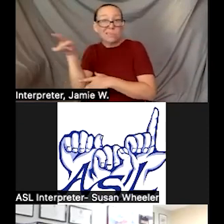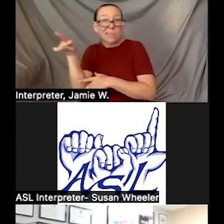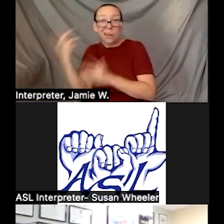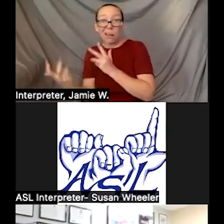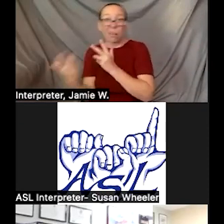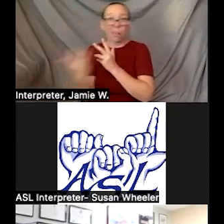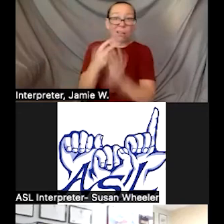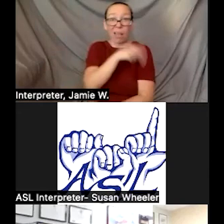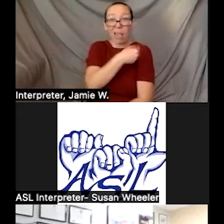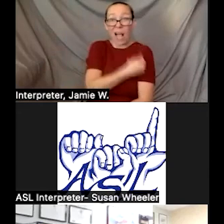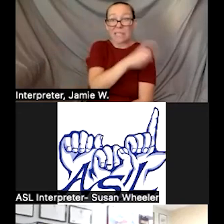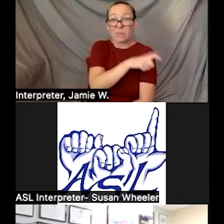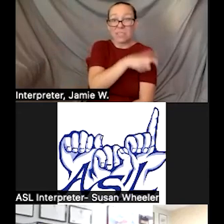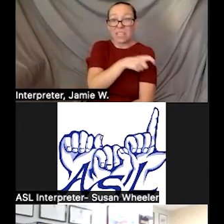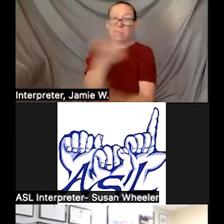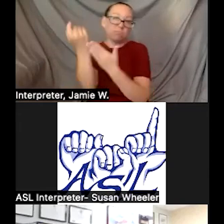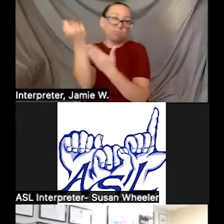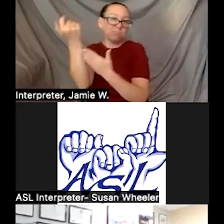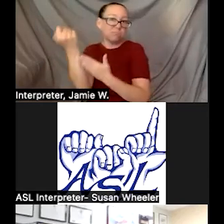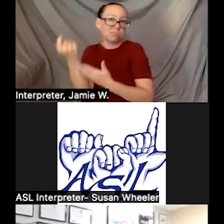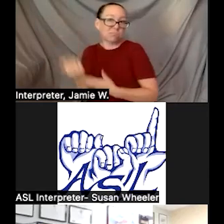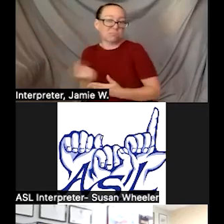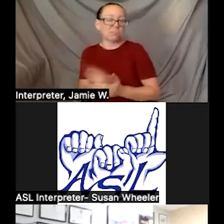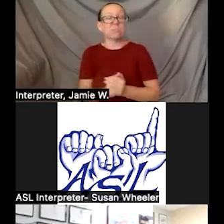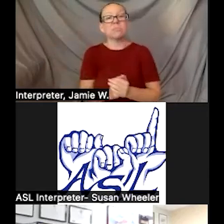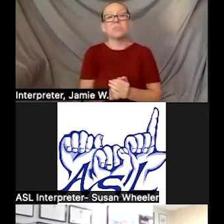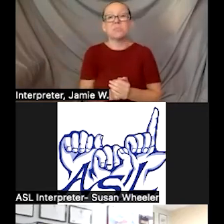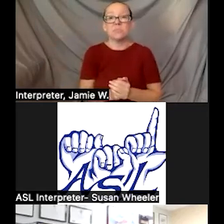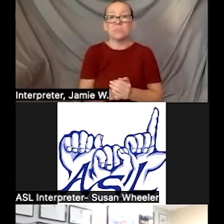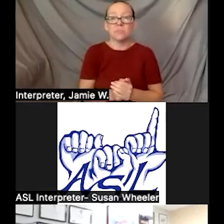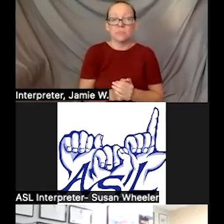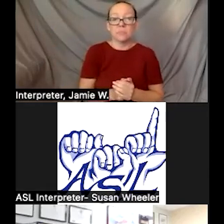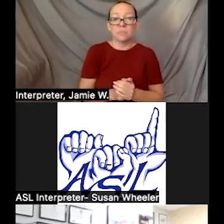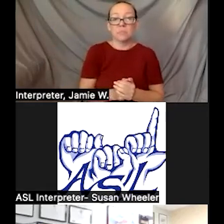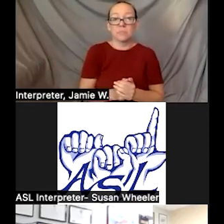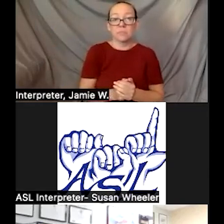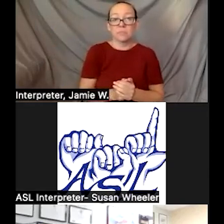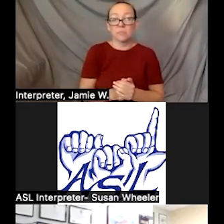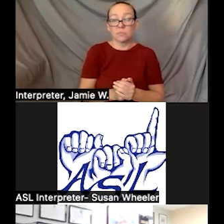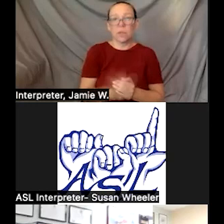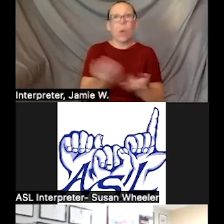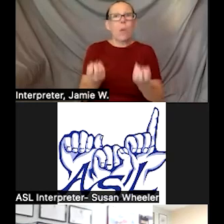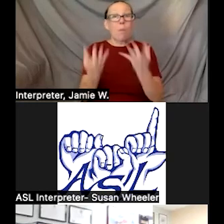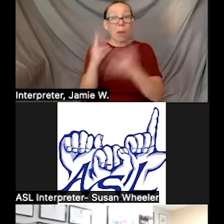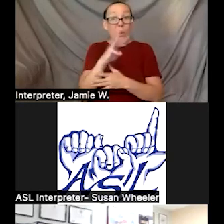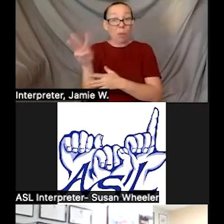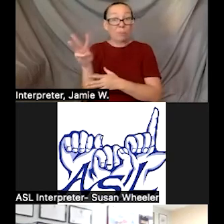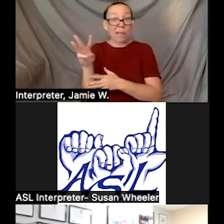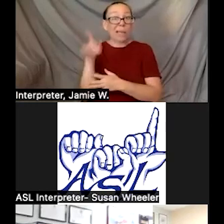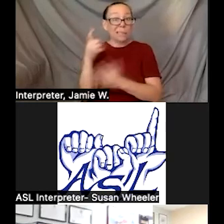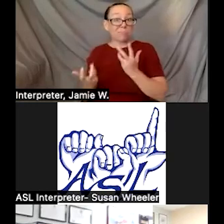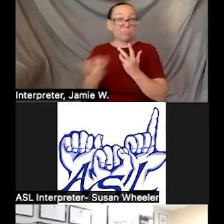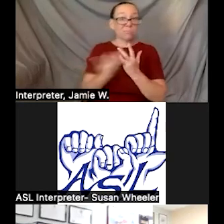needs, and we included quite a few even obscure websites that did address hospital needs. So again, it's